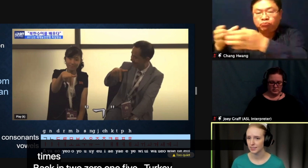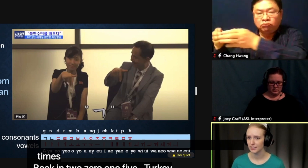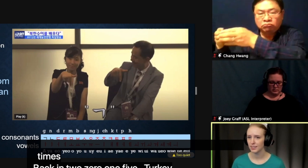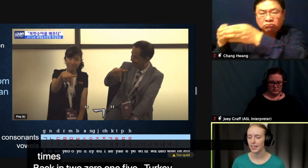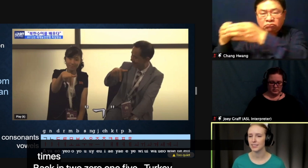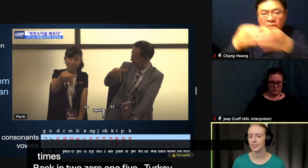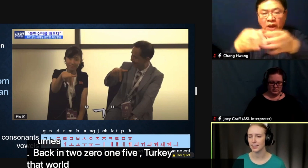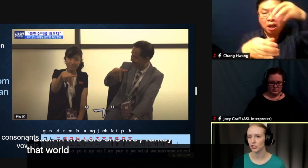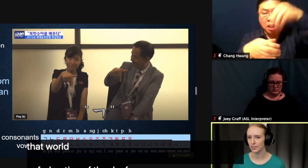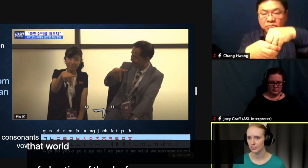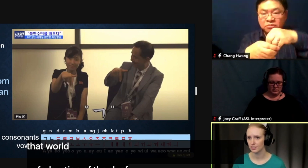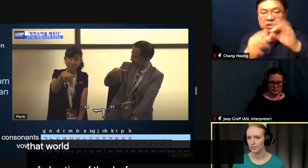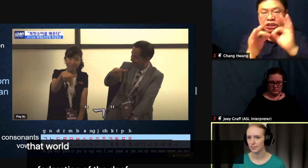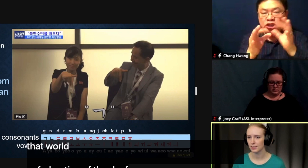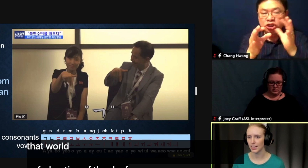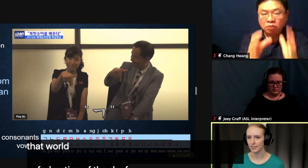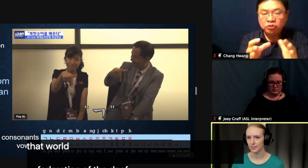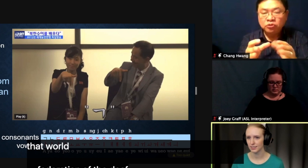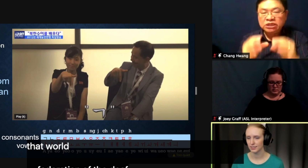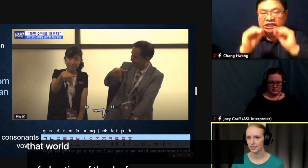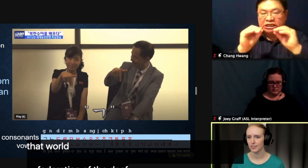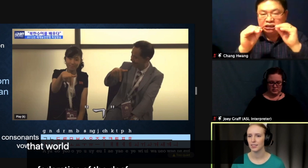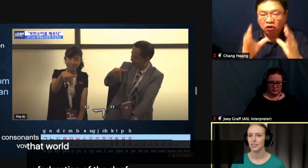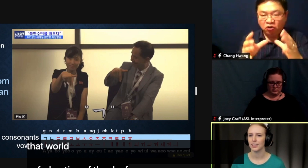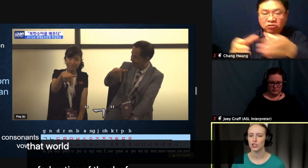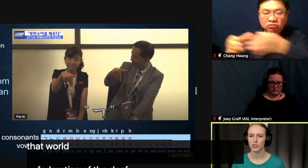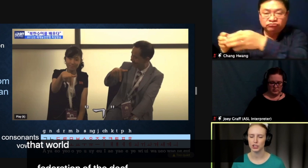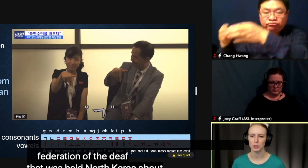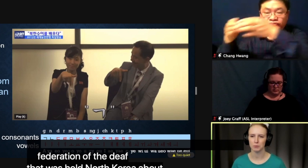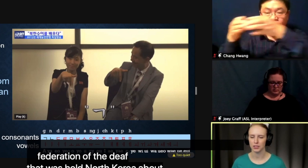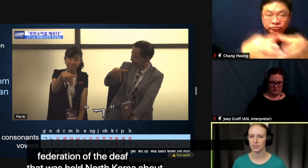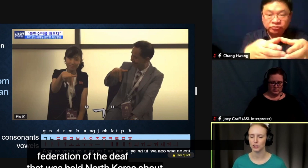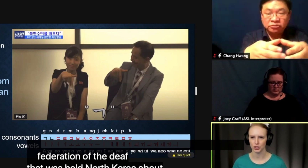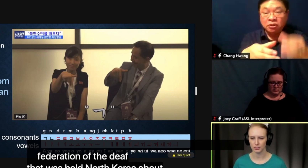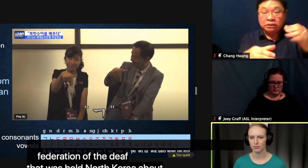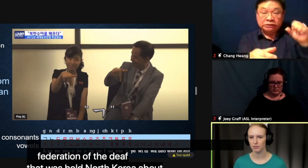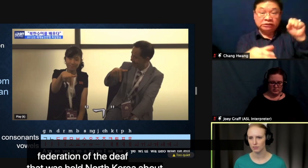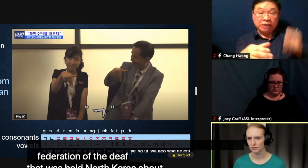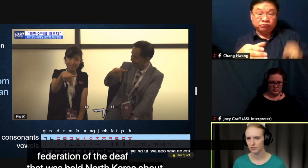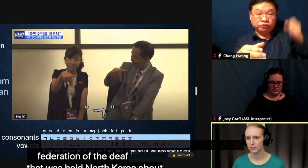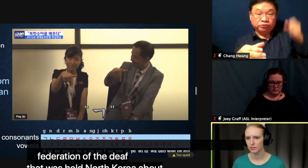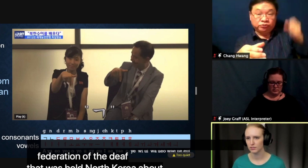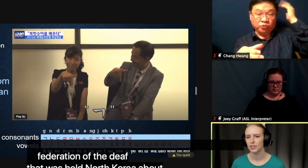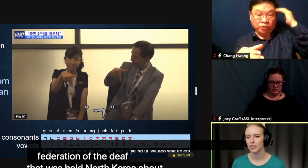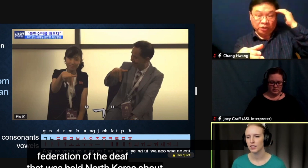North Korea had a delegation sent, including interpreters,